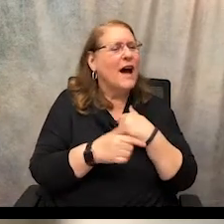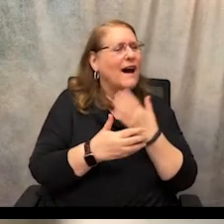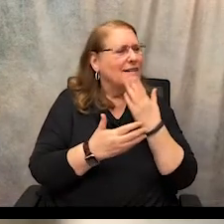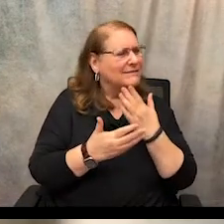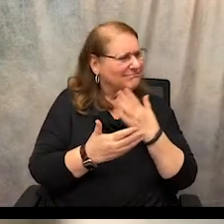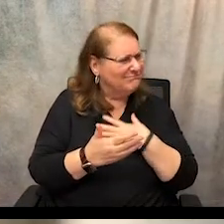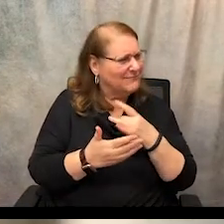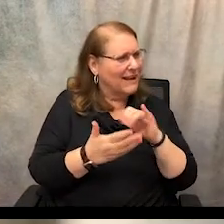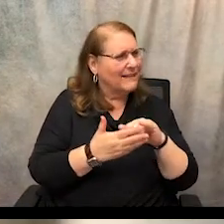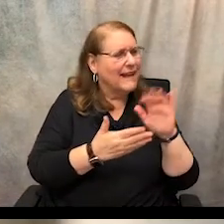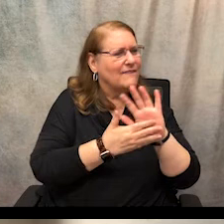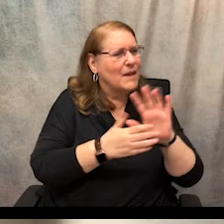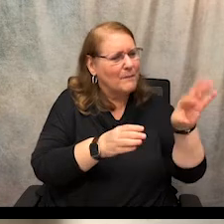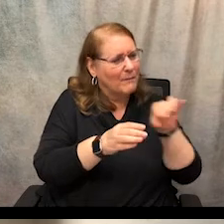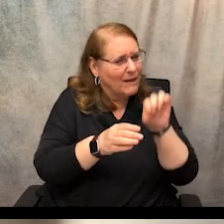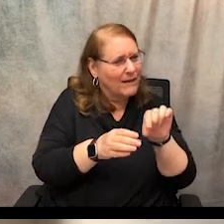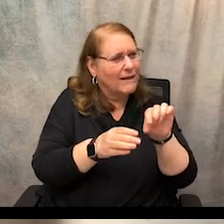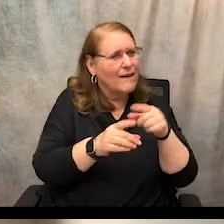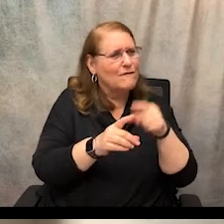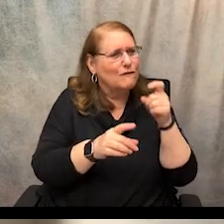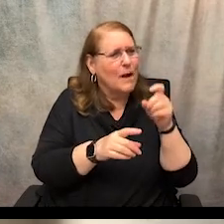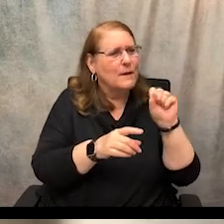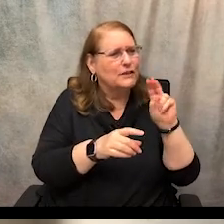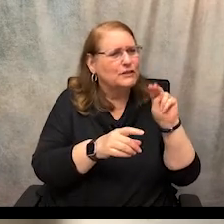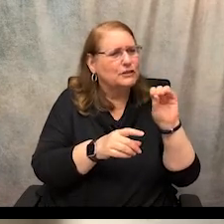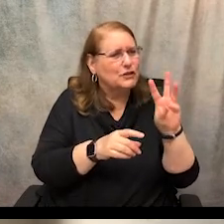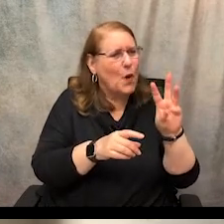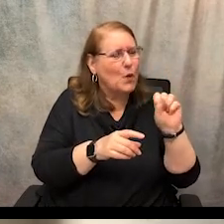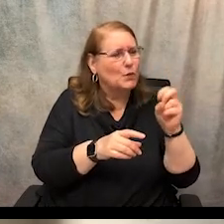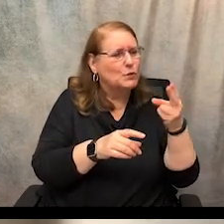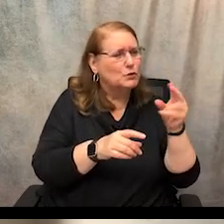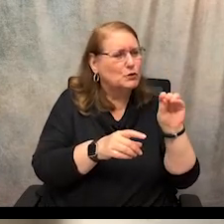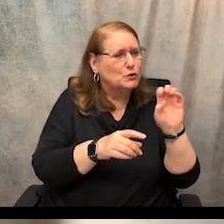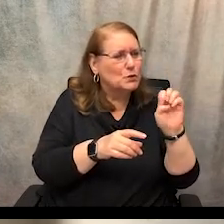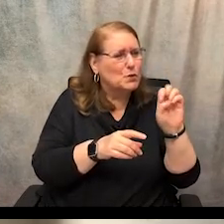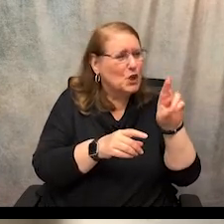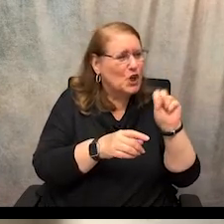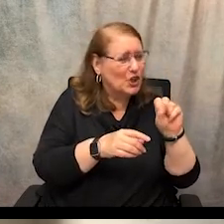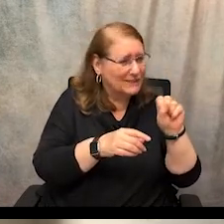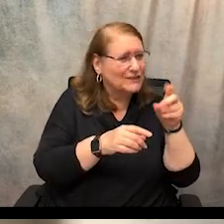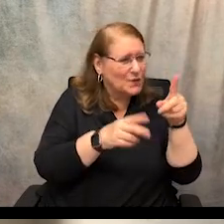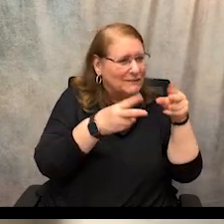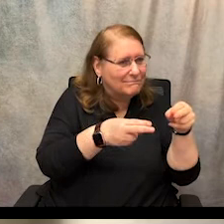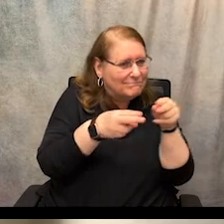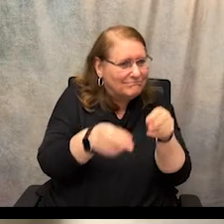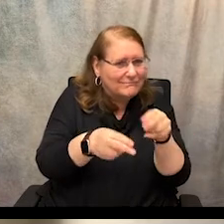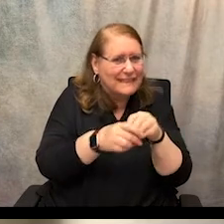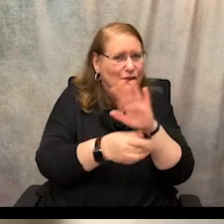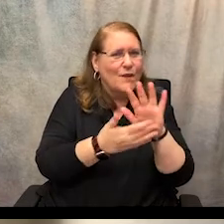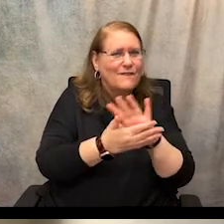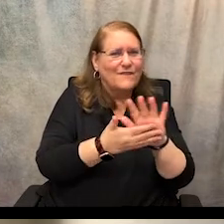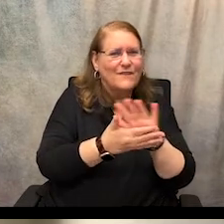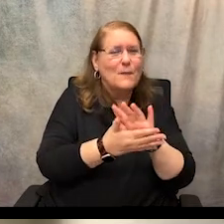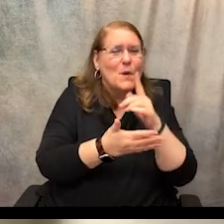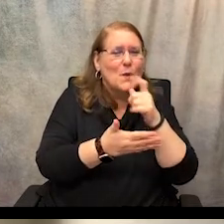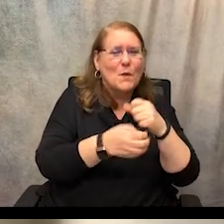archival footage from the film Snowshoers by Michel. I'm going to butcher the name Michel Brawl and Gil Gould.